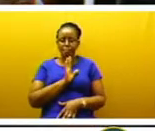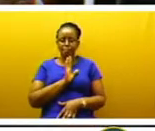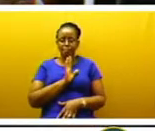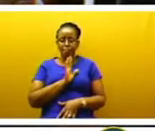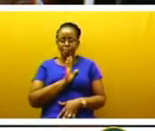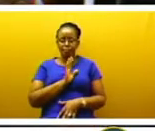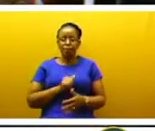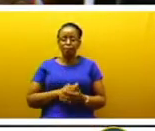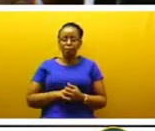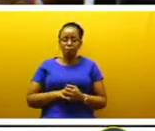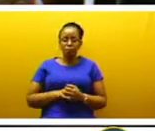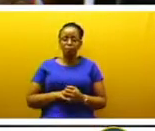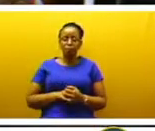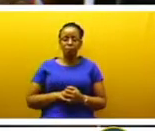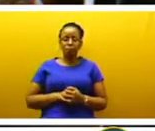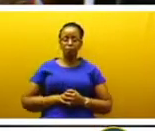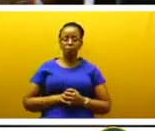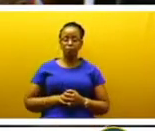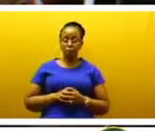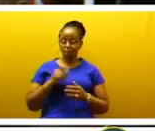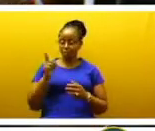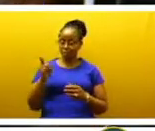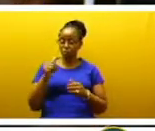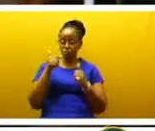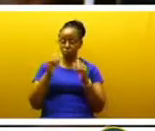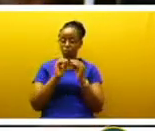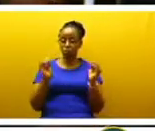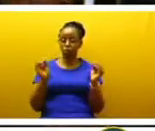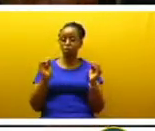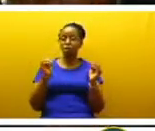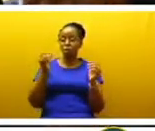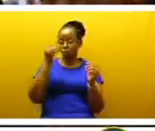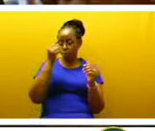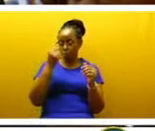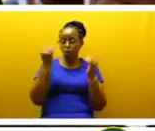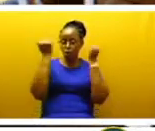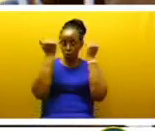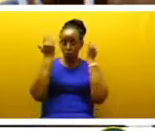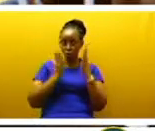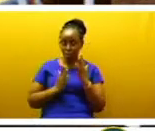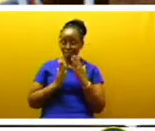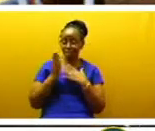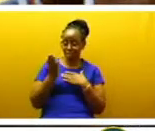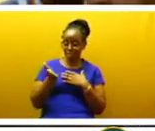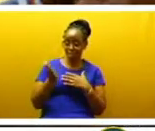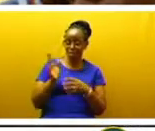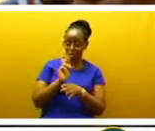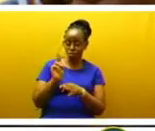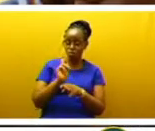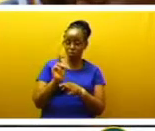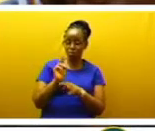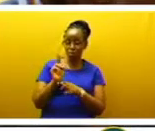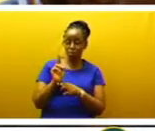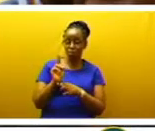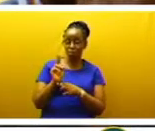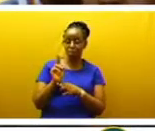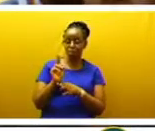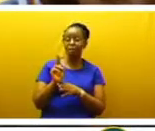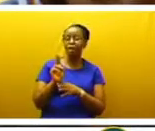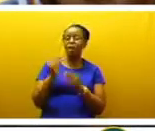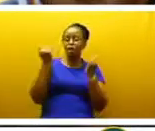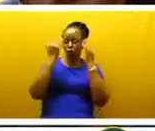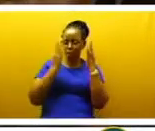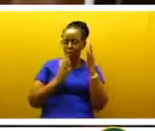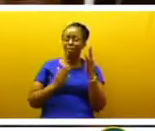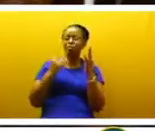because it has been used before by lawyers as eminent as Professor